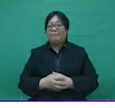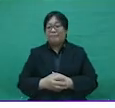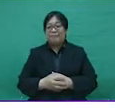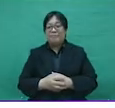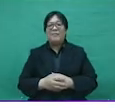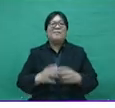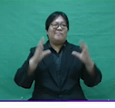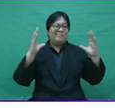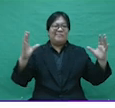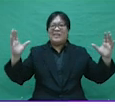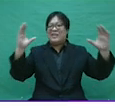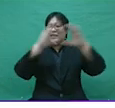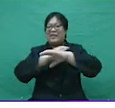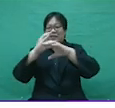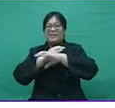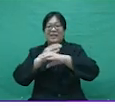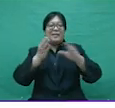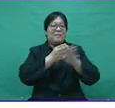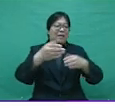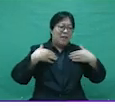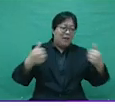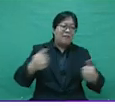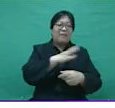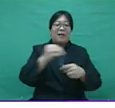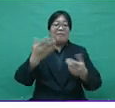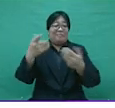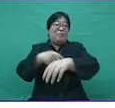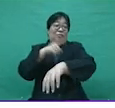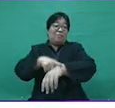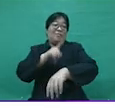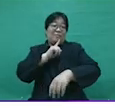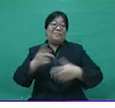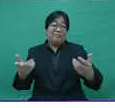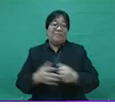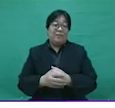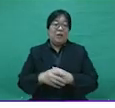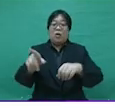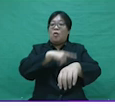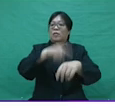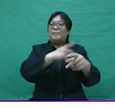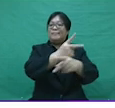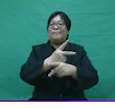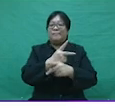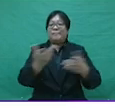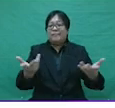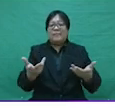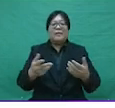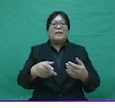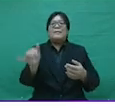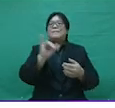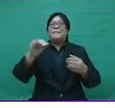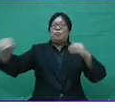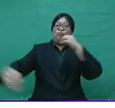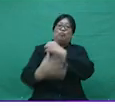future big challenges in the health and for sure in the long-term care. Long-term care is a